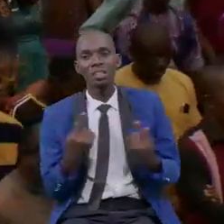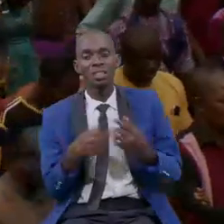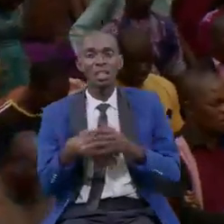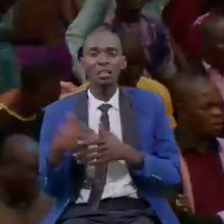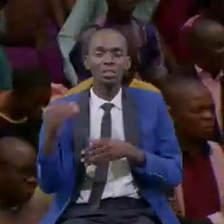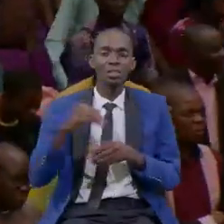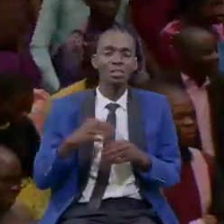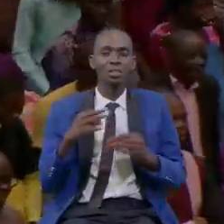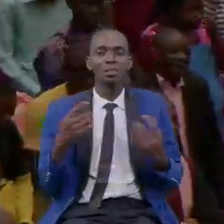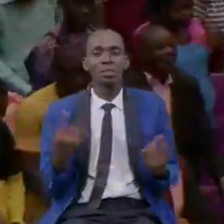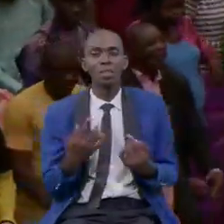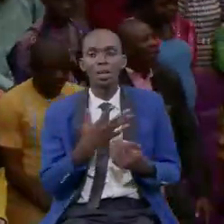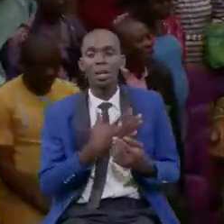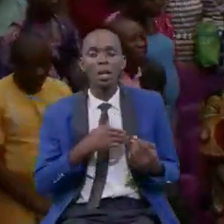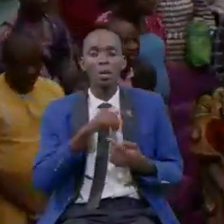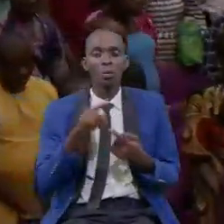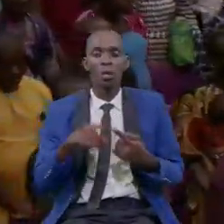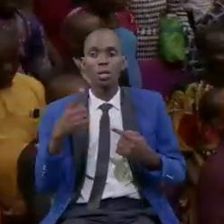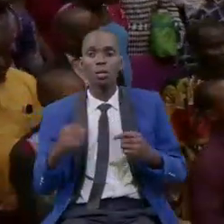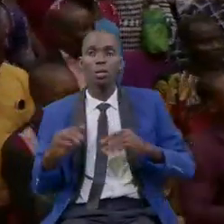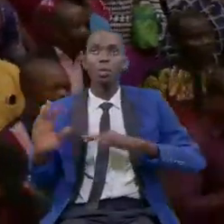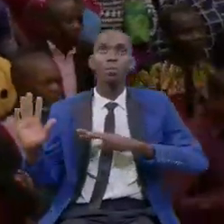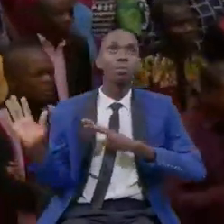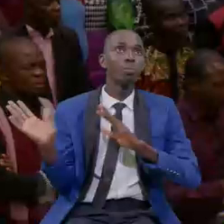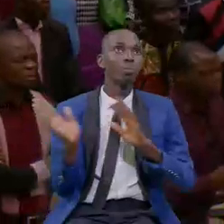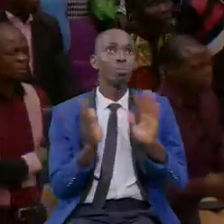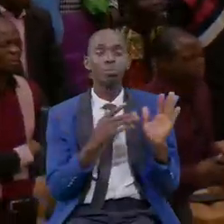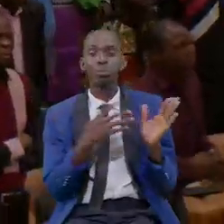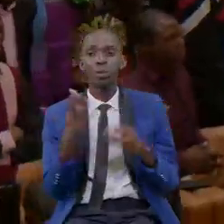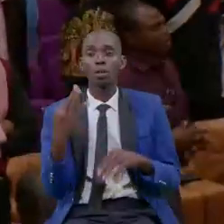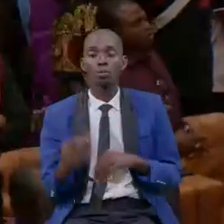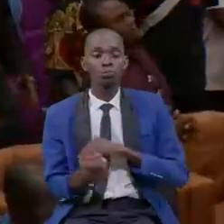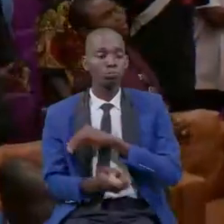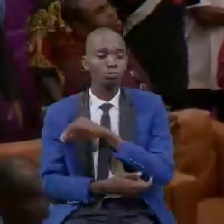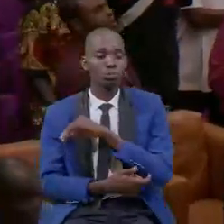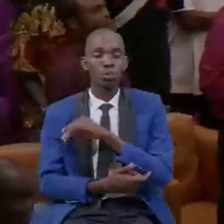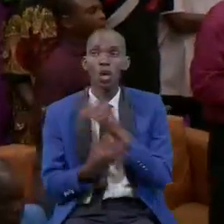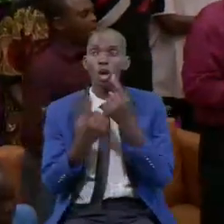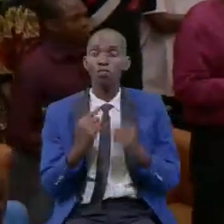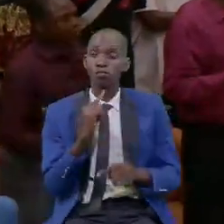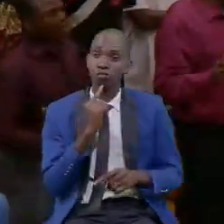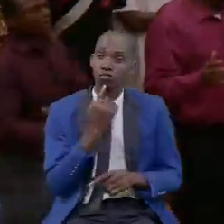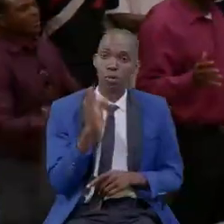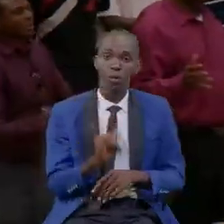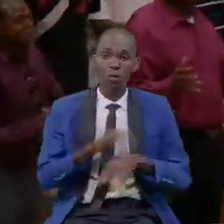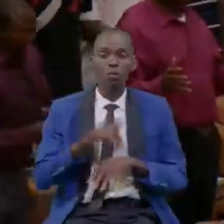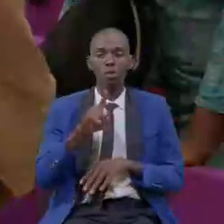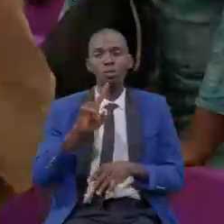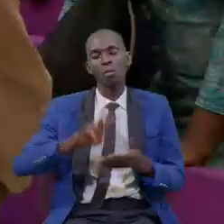And if the wind of temptation is too strong, you're falling into the ditch.